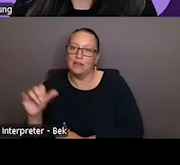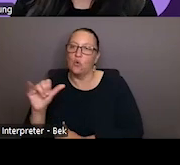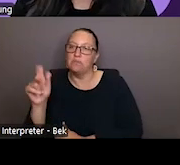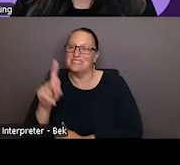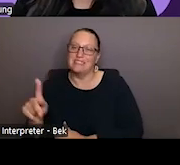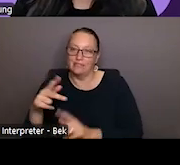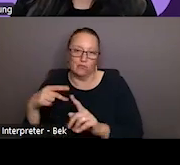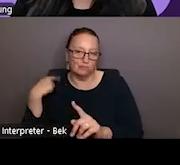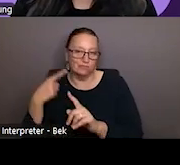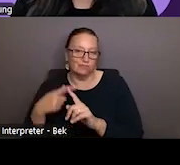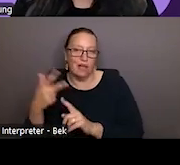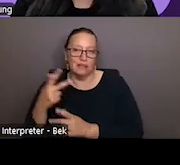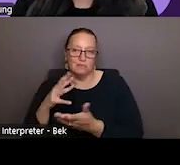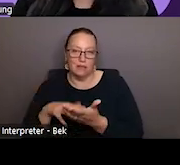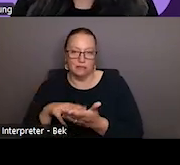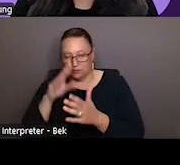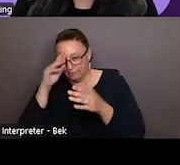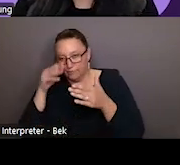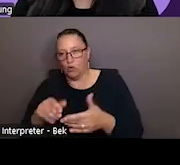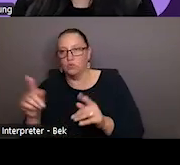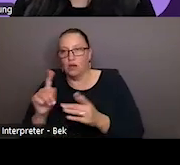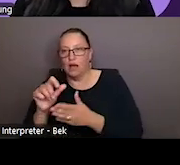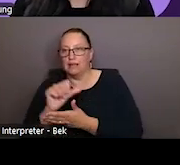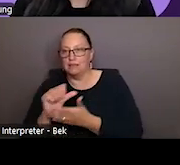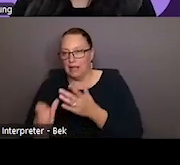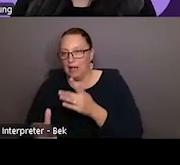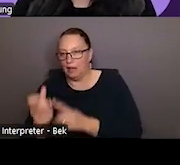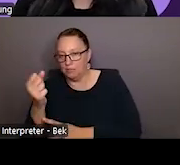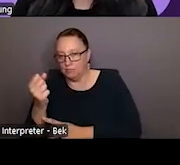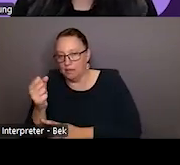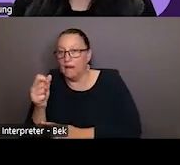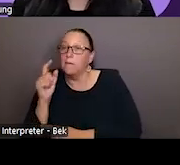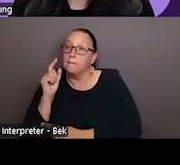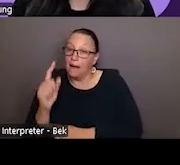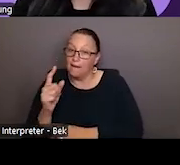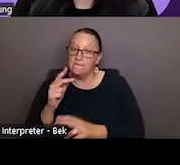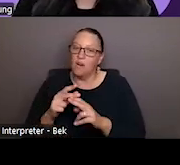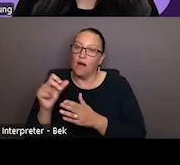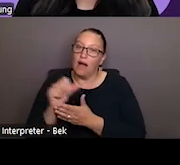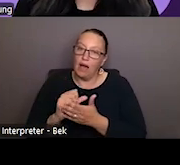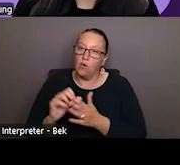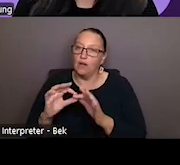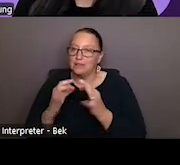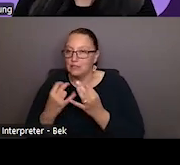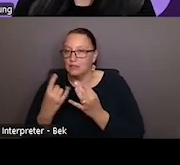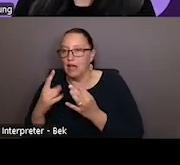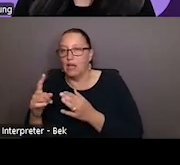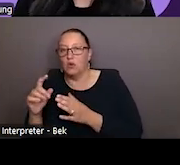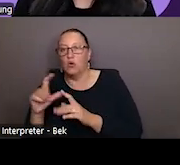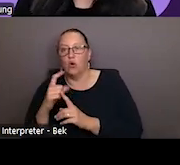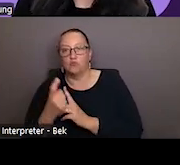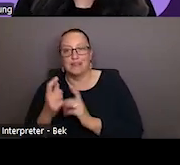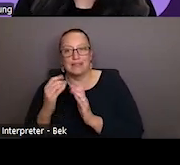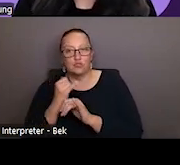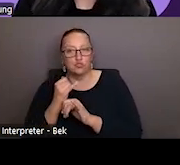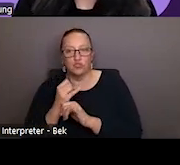focus on artistic outcome, but this time for arts organizations or cultural institutions rather than